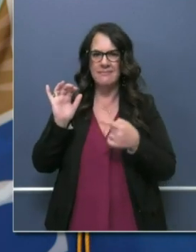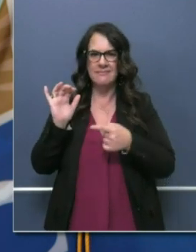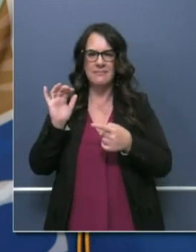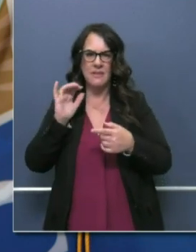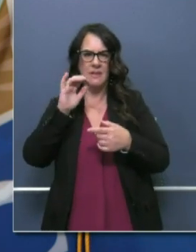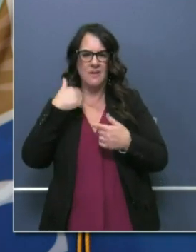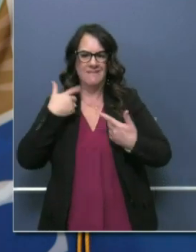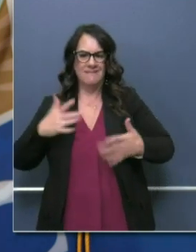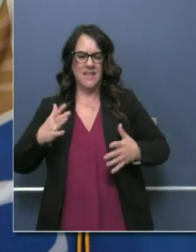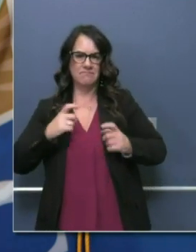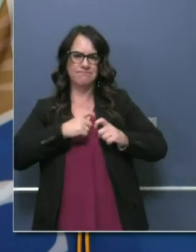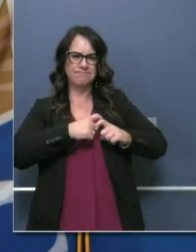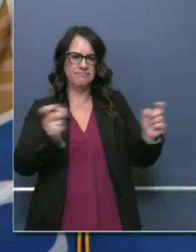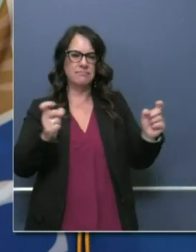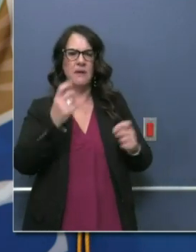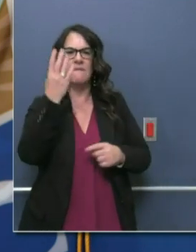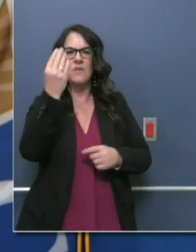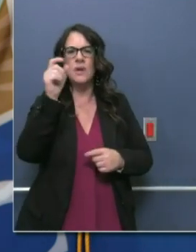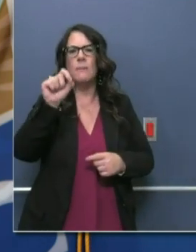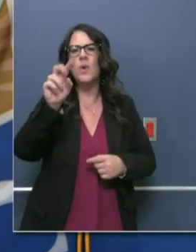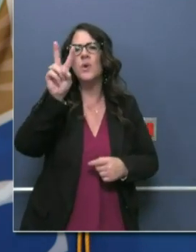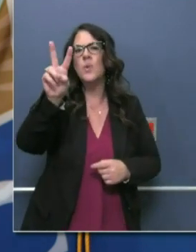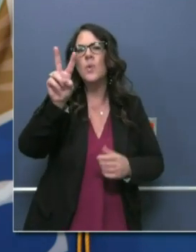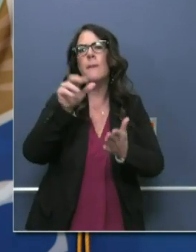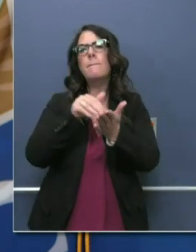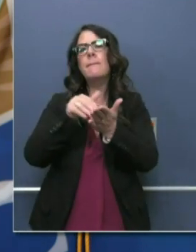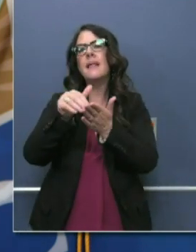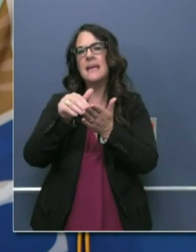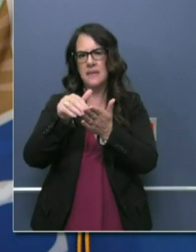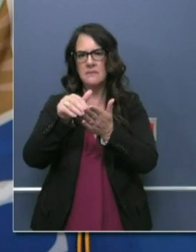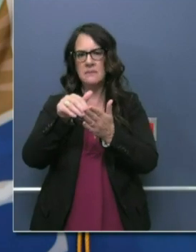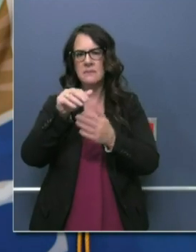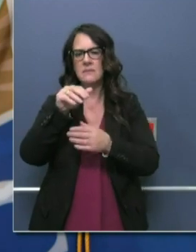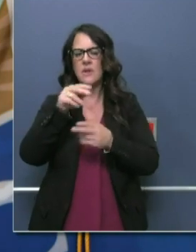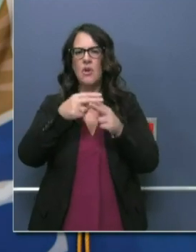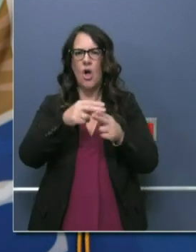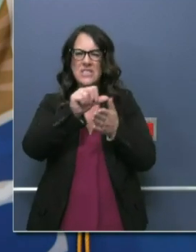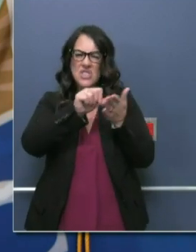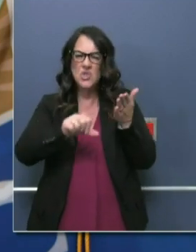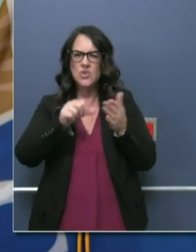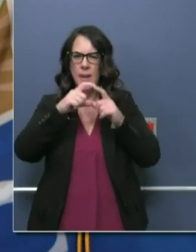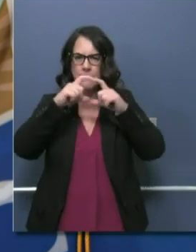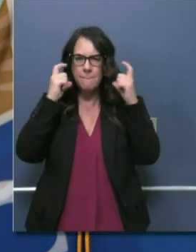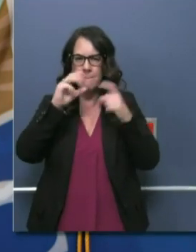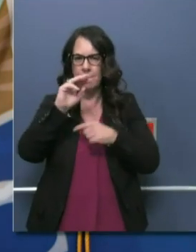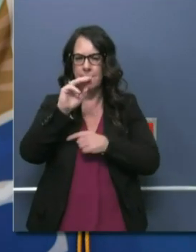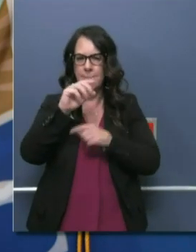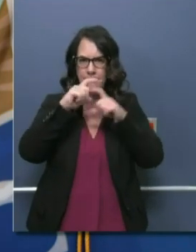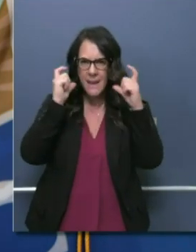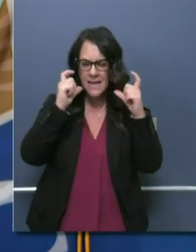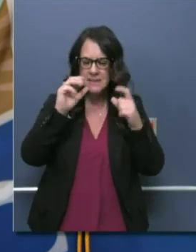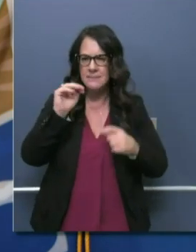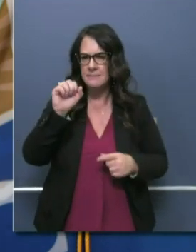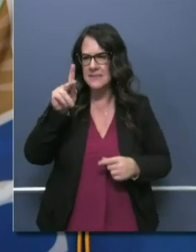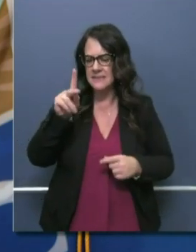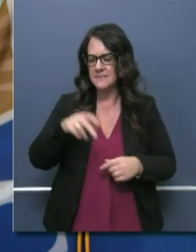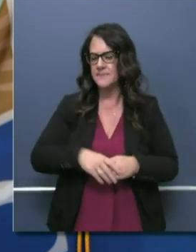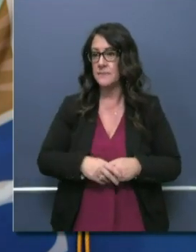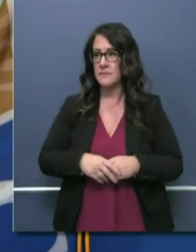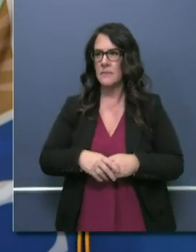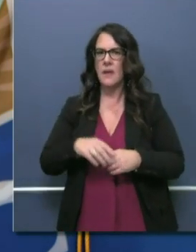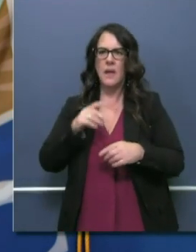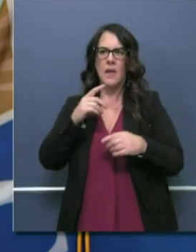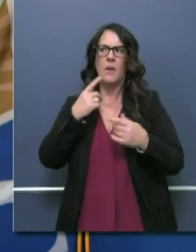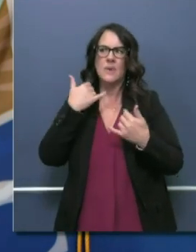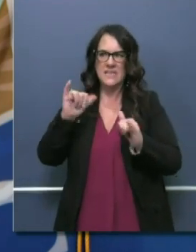already distributed some 14.2 million procedure masks. That number was pretty static up until this last week. More